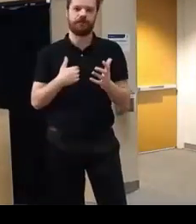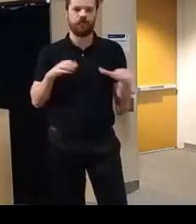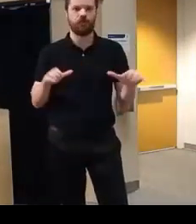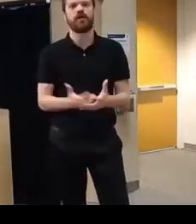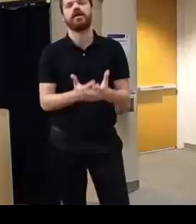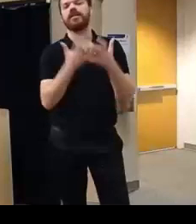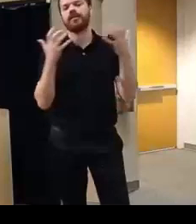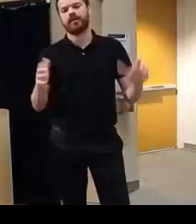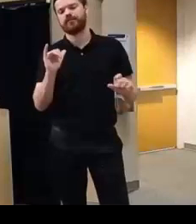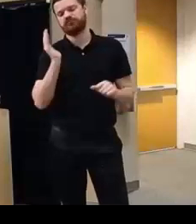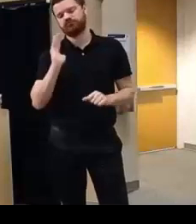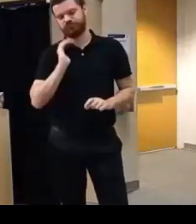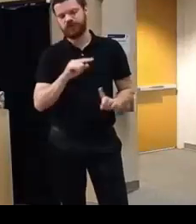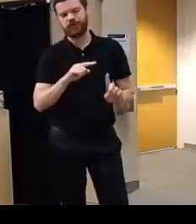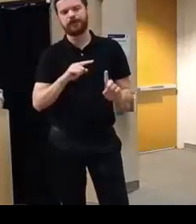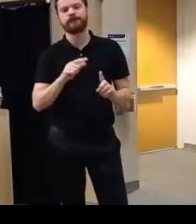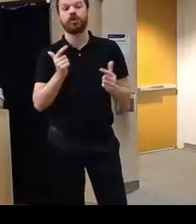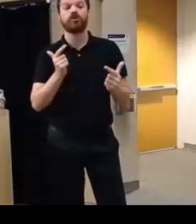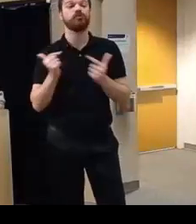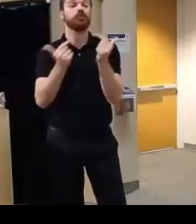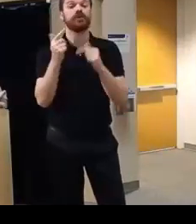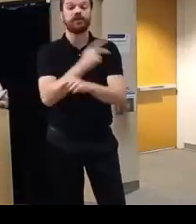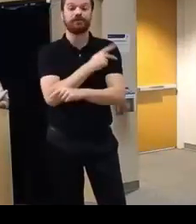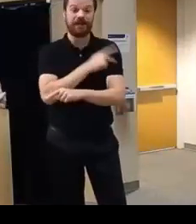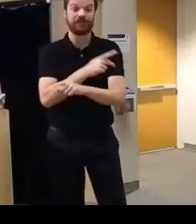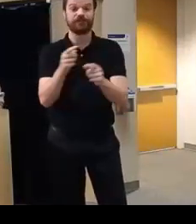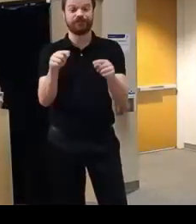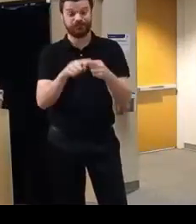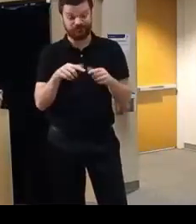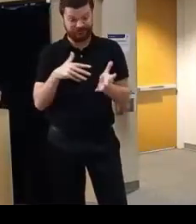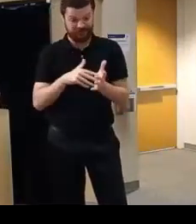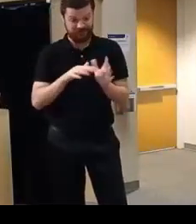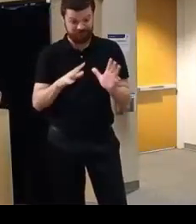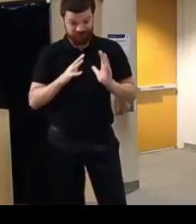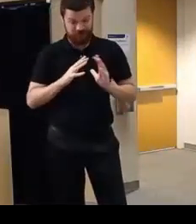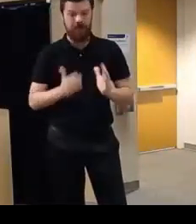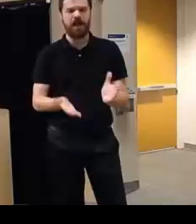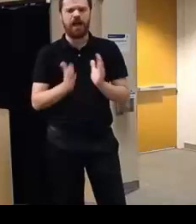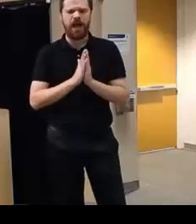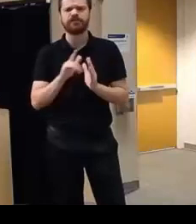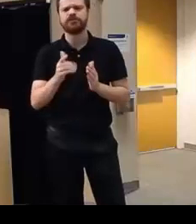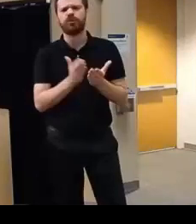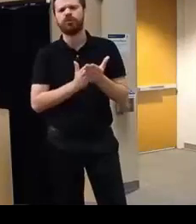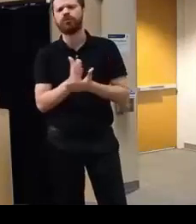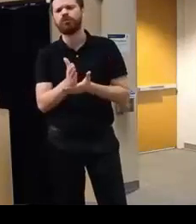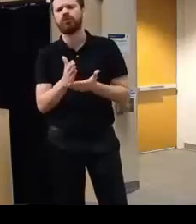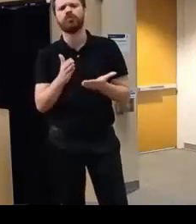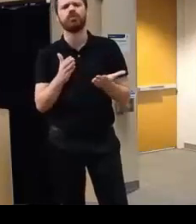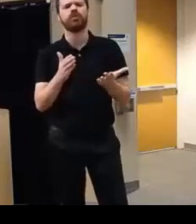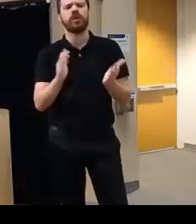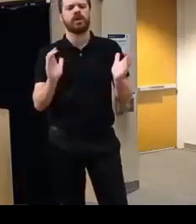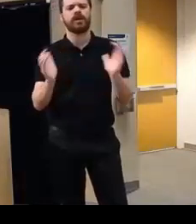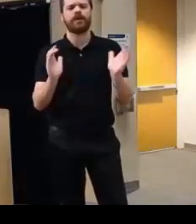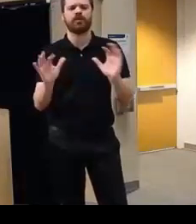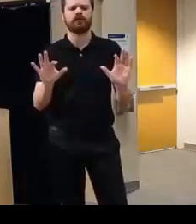at the time. I was doing a lot of recruiting patients to studies and asking them to go through a series of